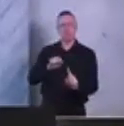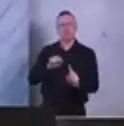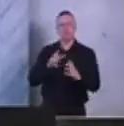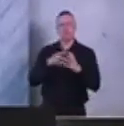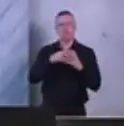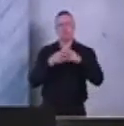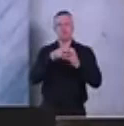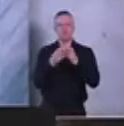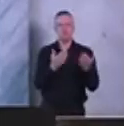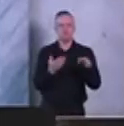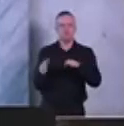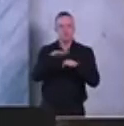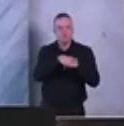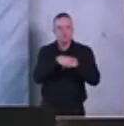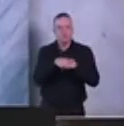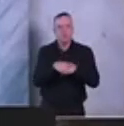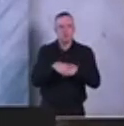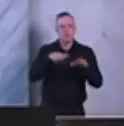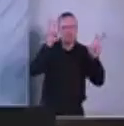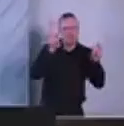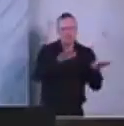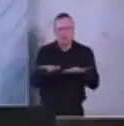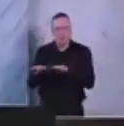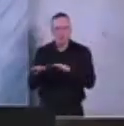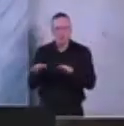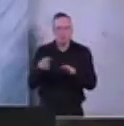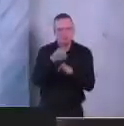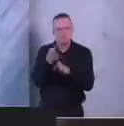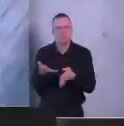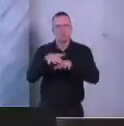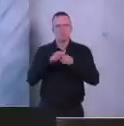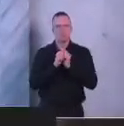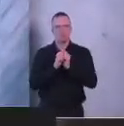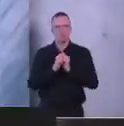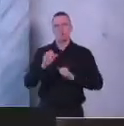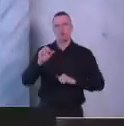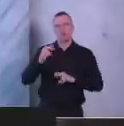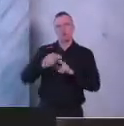intersectionality. And basically what intersectionality is